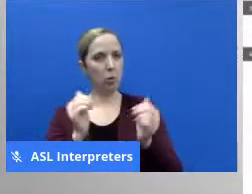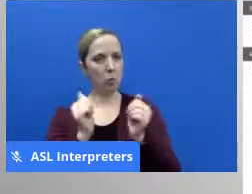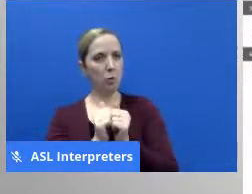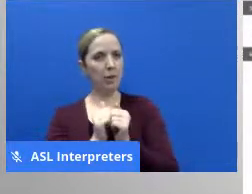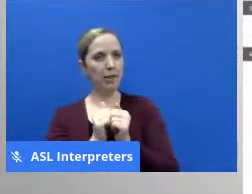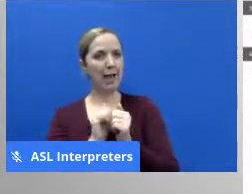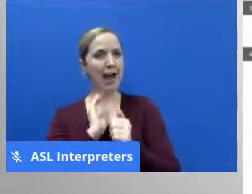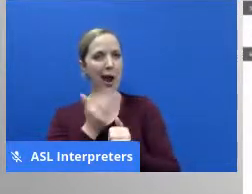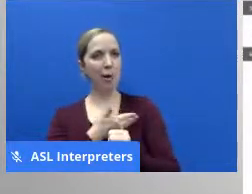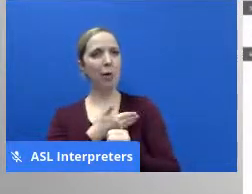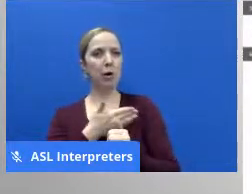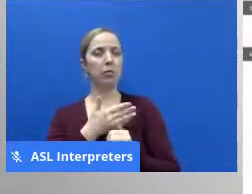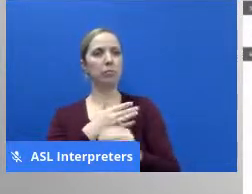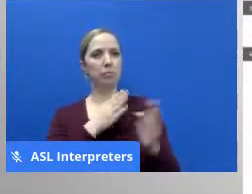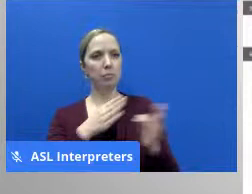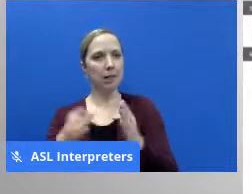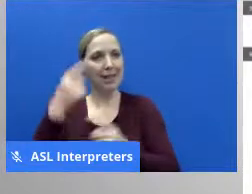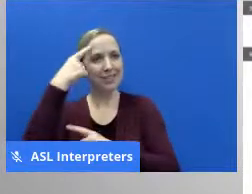the district.